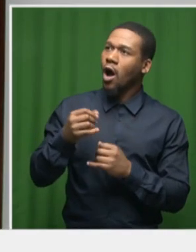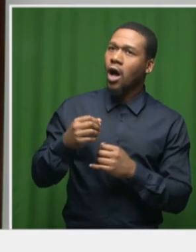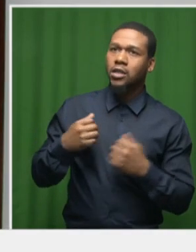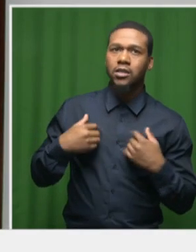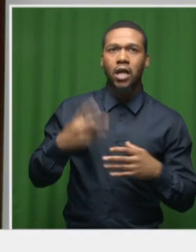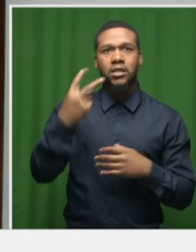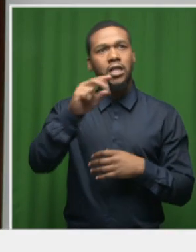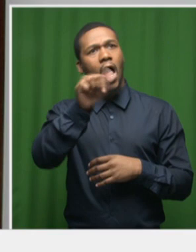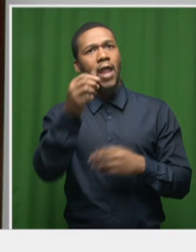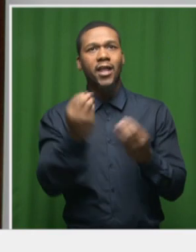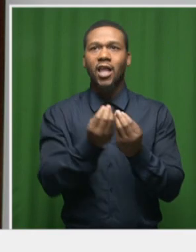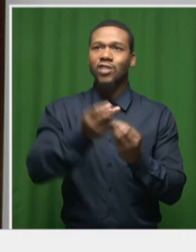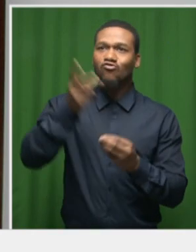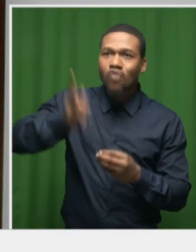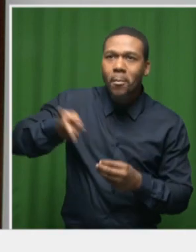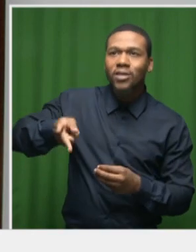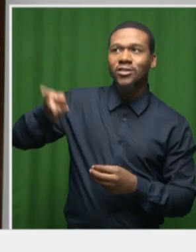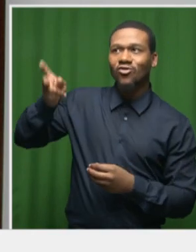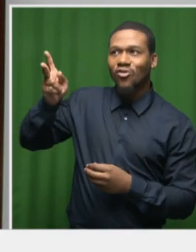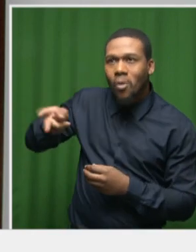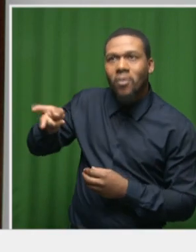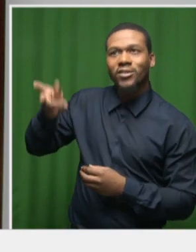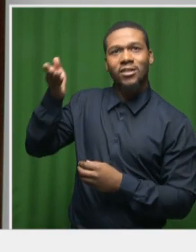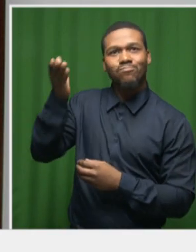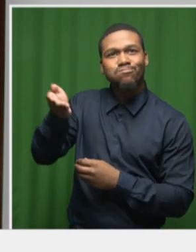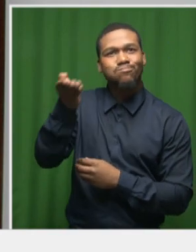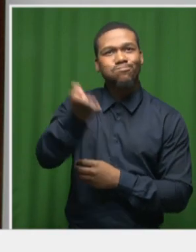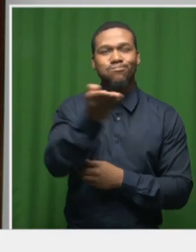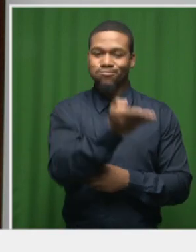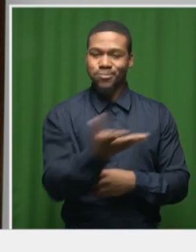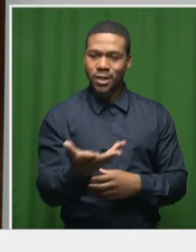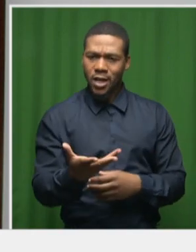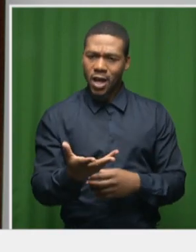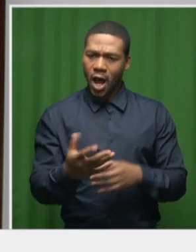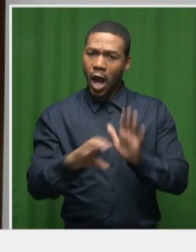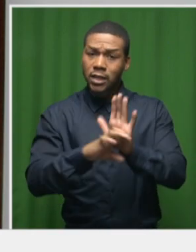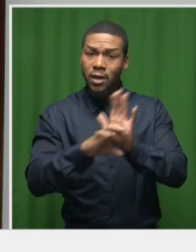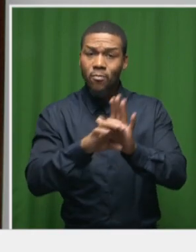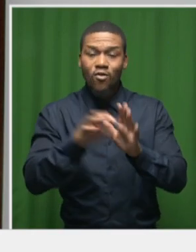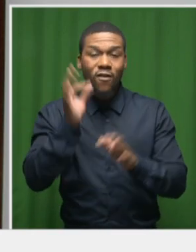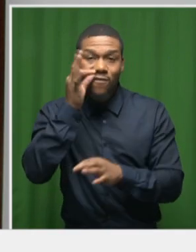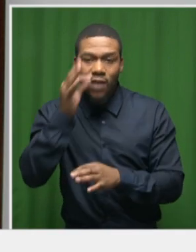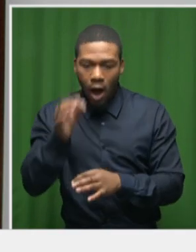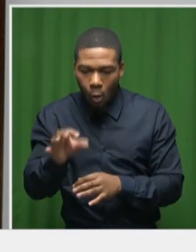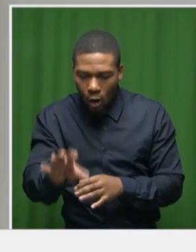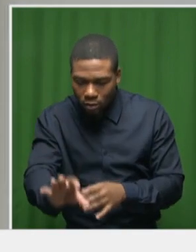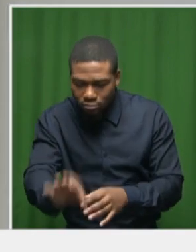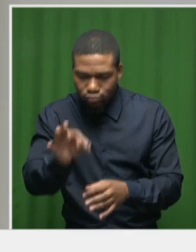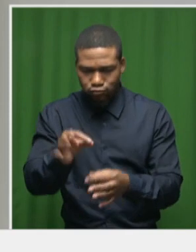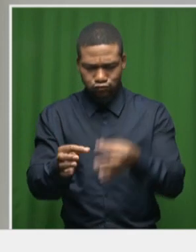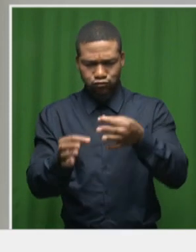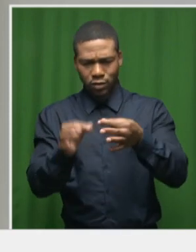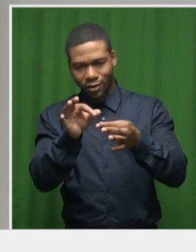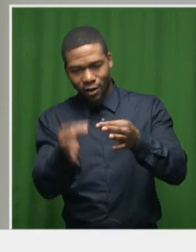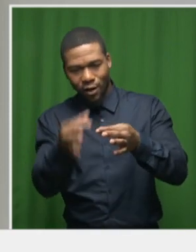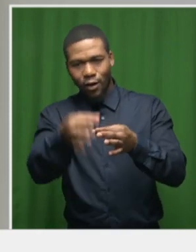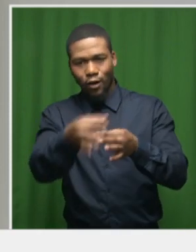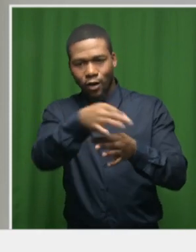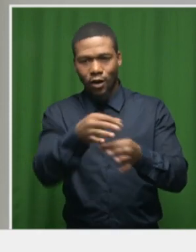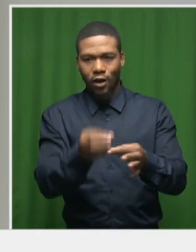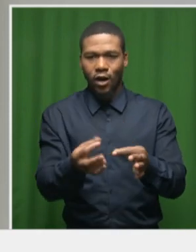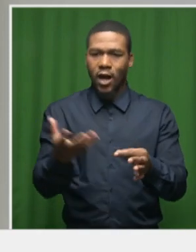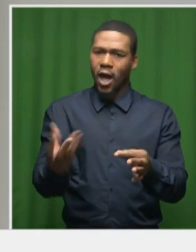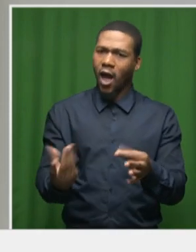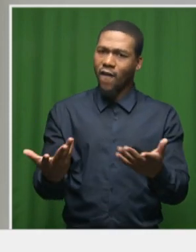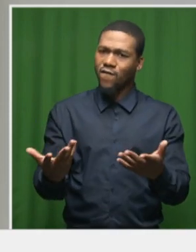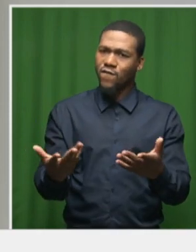nature. For example, when you get a flower, you pick a flower from a field, it has multiple petals. A bird has to have thousands of feathers in